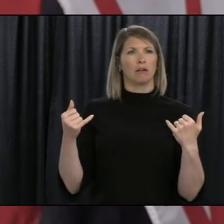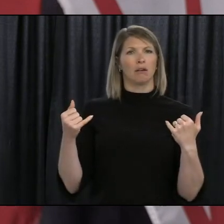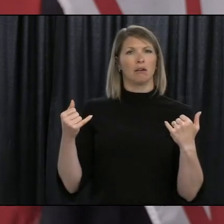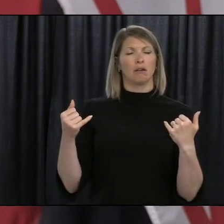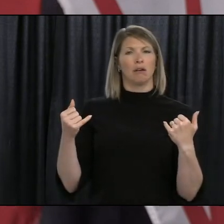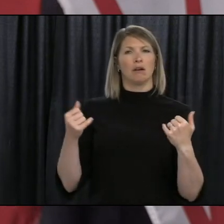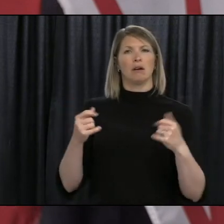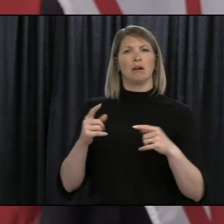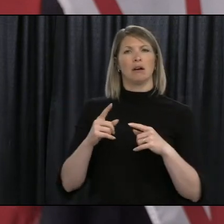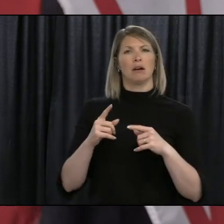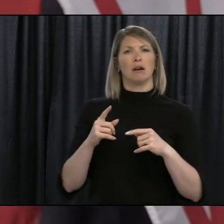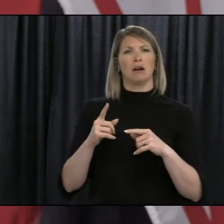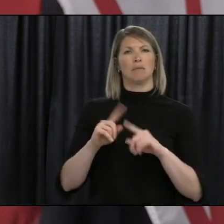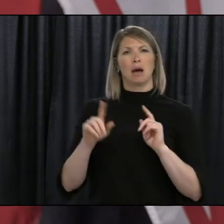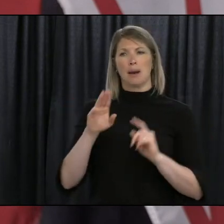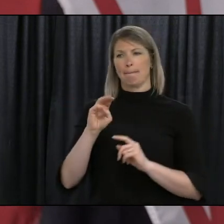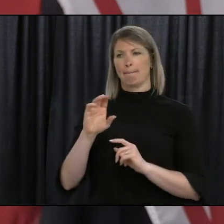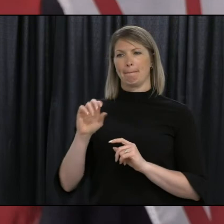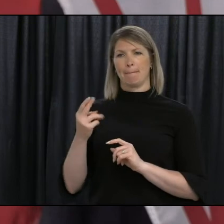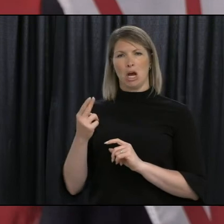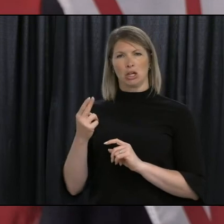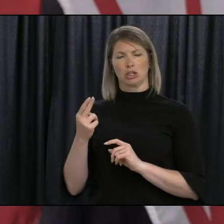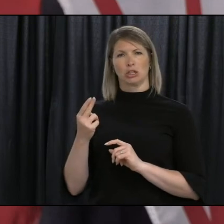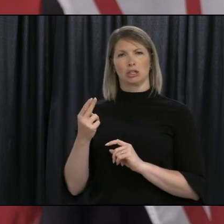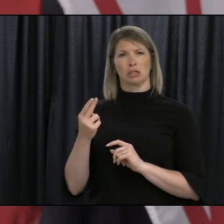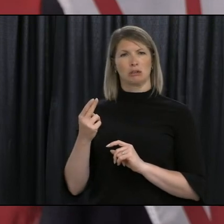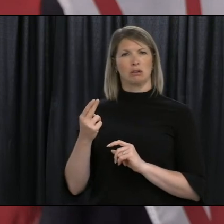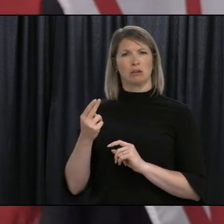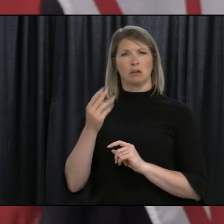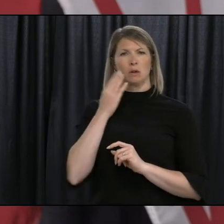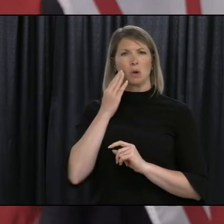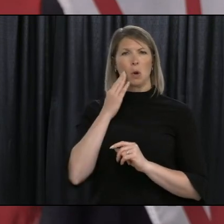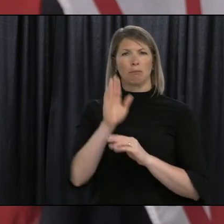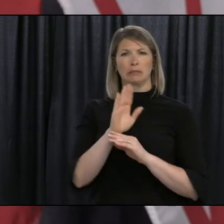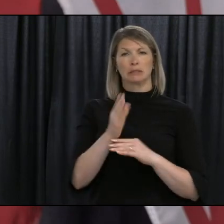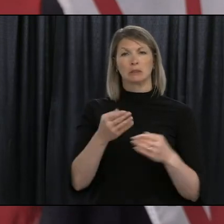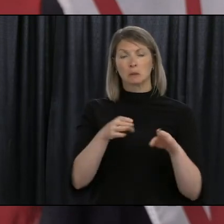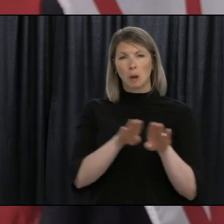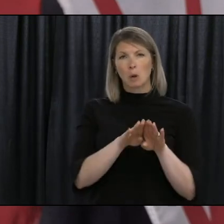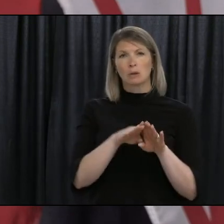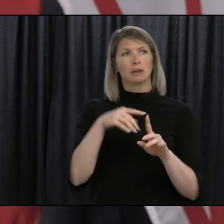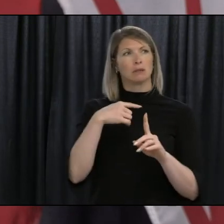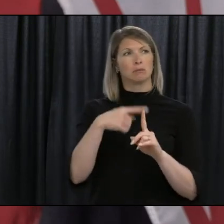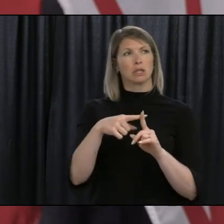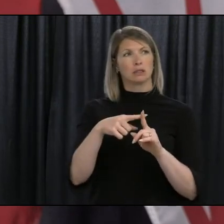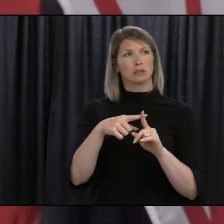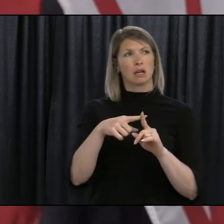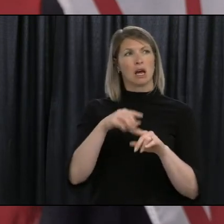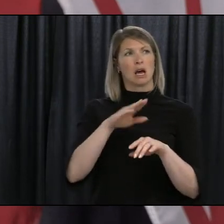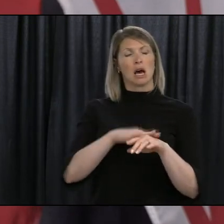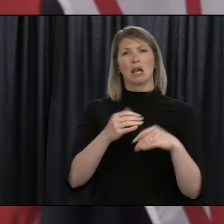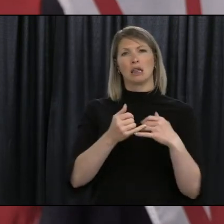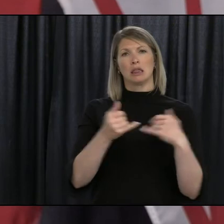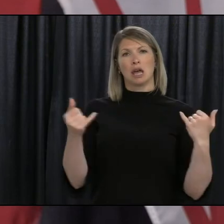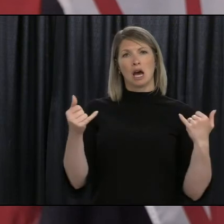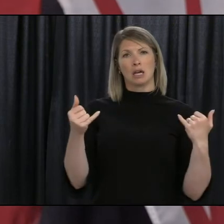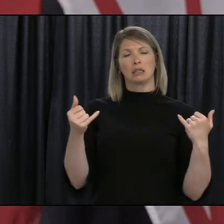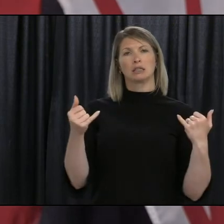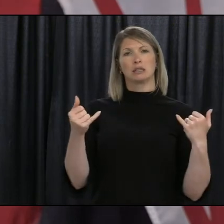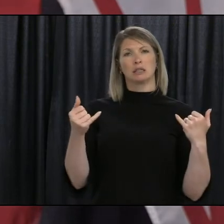same volume of labor required. Some think that no, you can save a lot of money, not the same number of